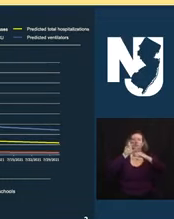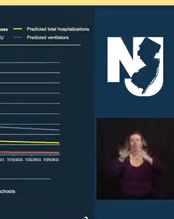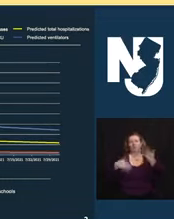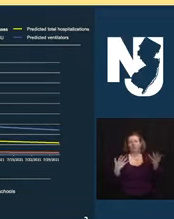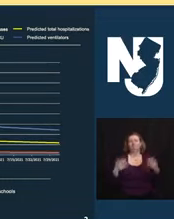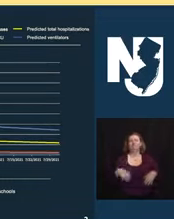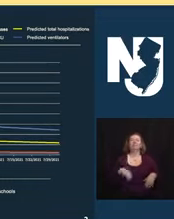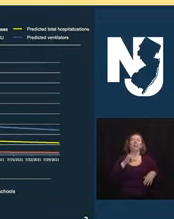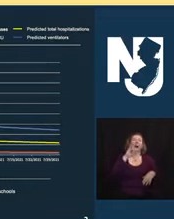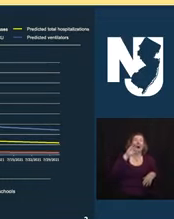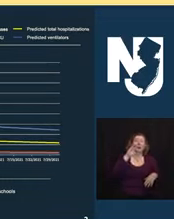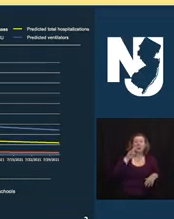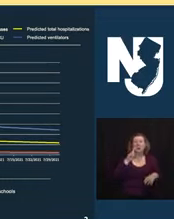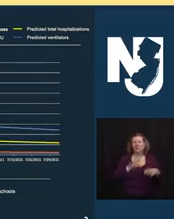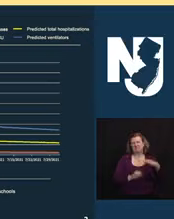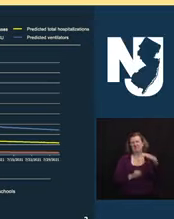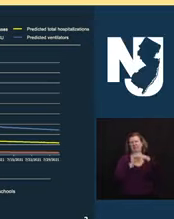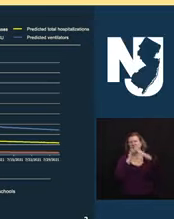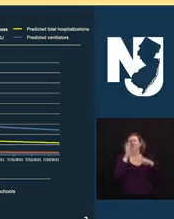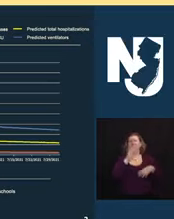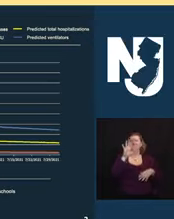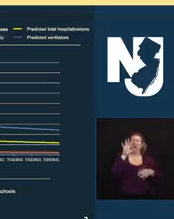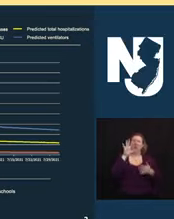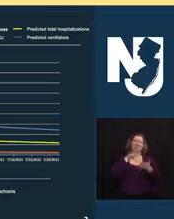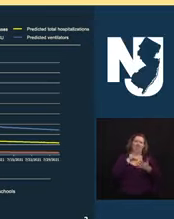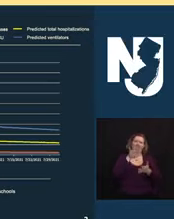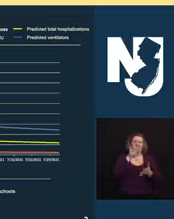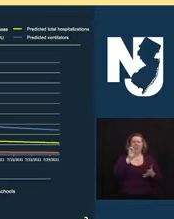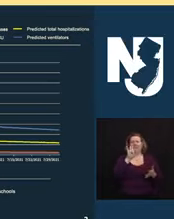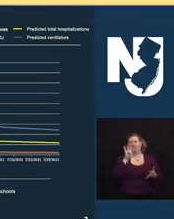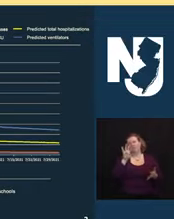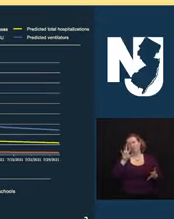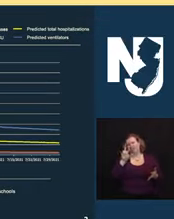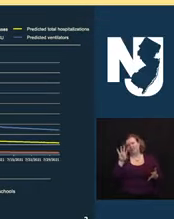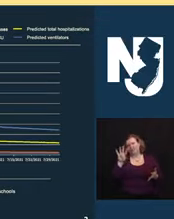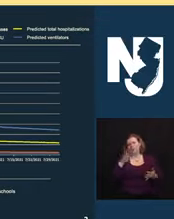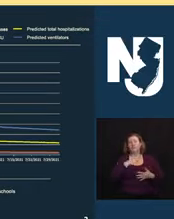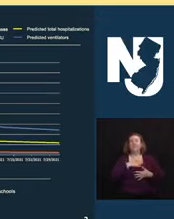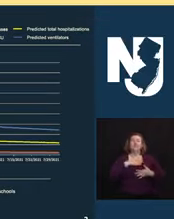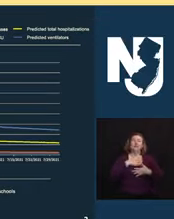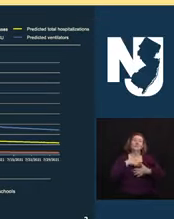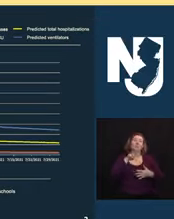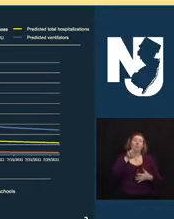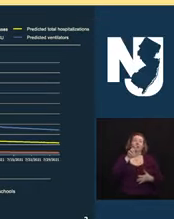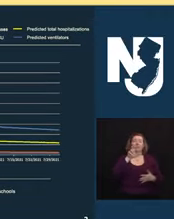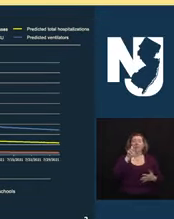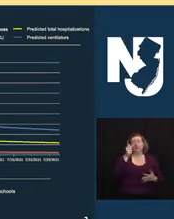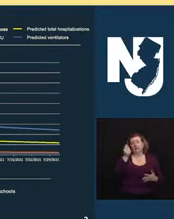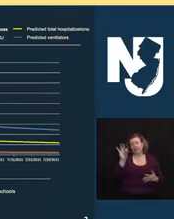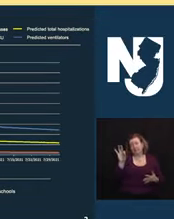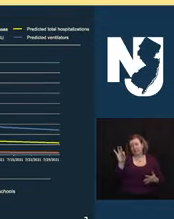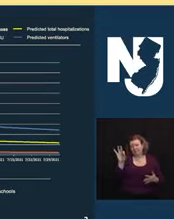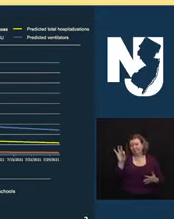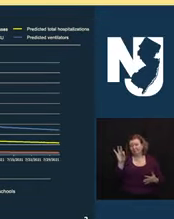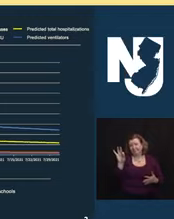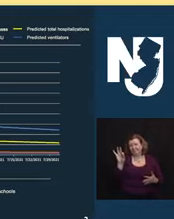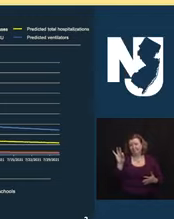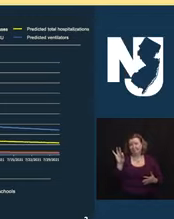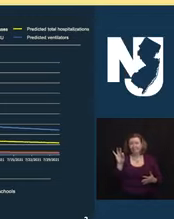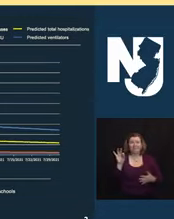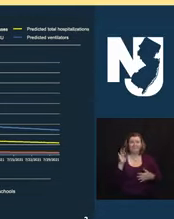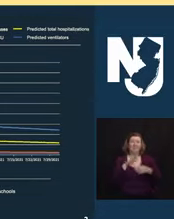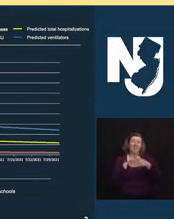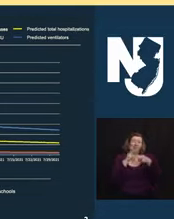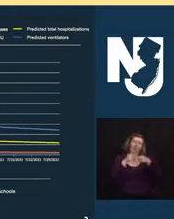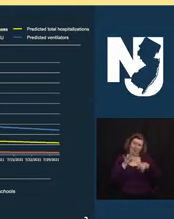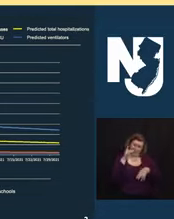at 574 and ventilator use at 319 on that same day, April 18th. Both of these would